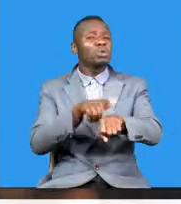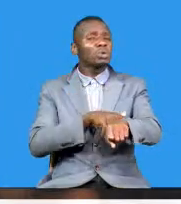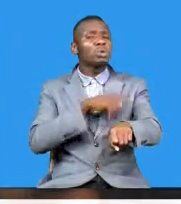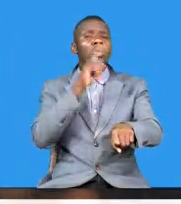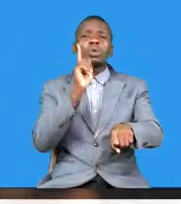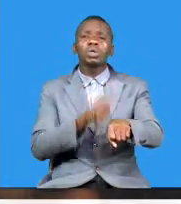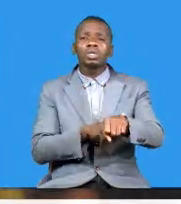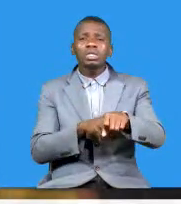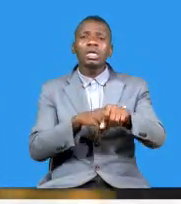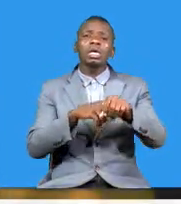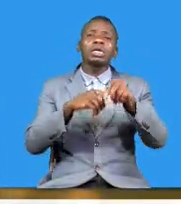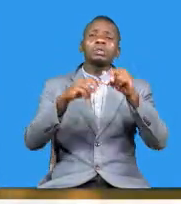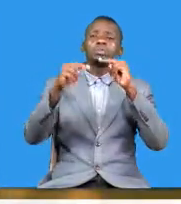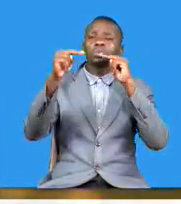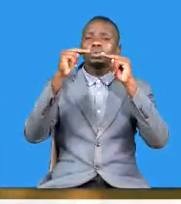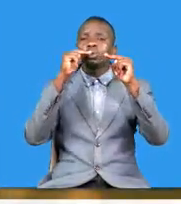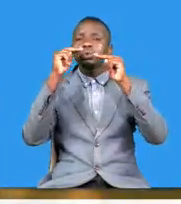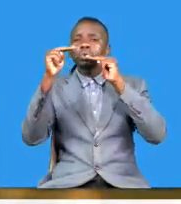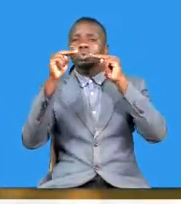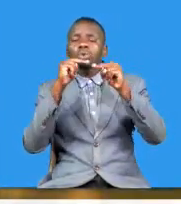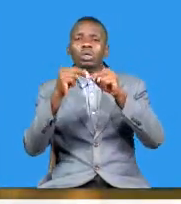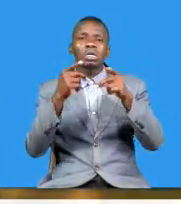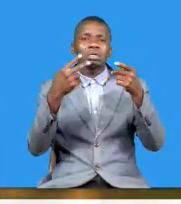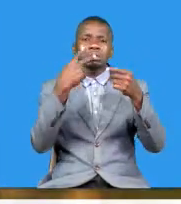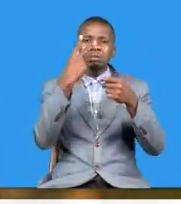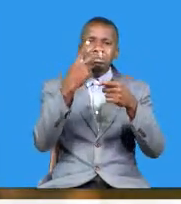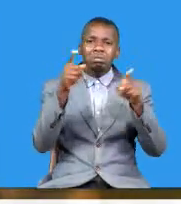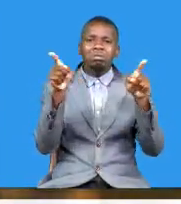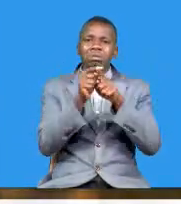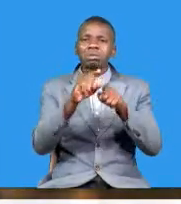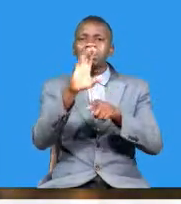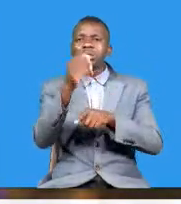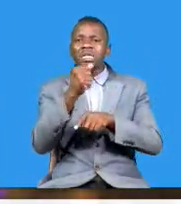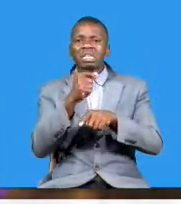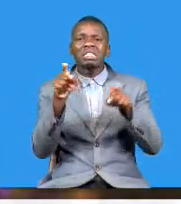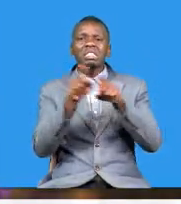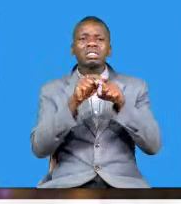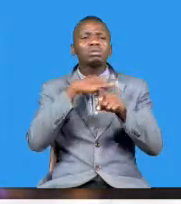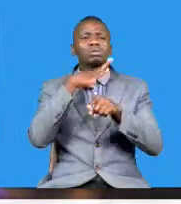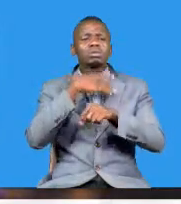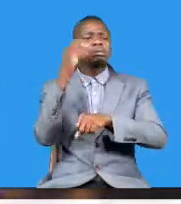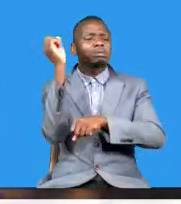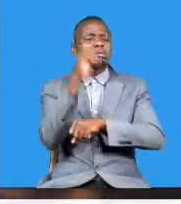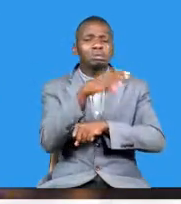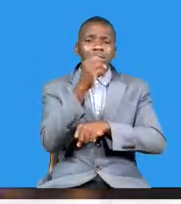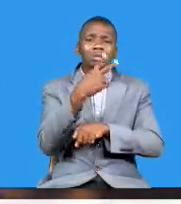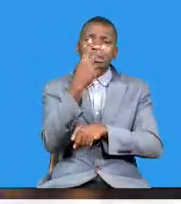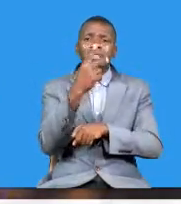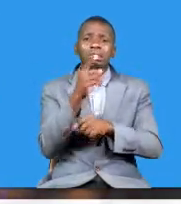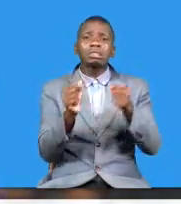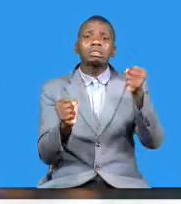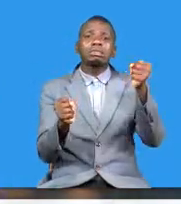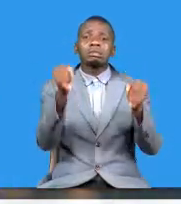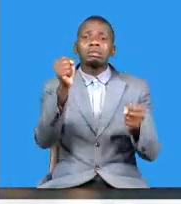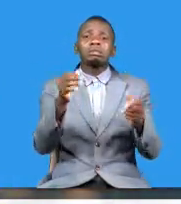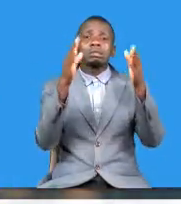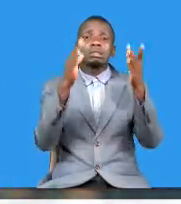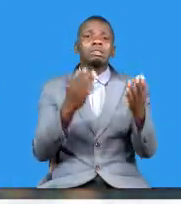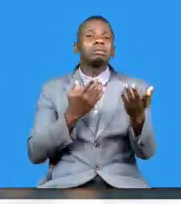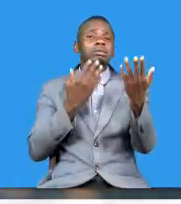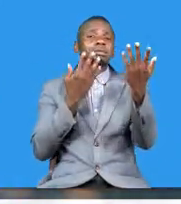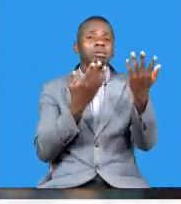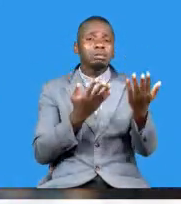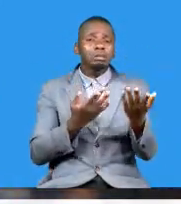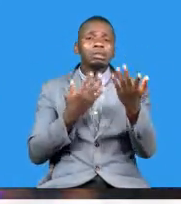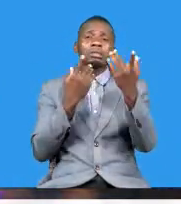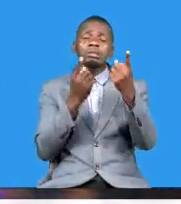possible chances to dump garbage at the site. Drivers found waiting for their possible time to offload